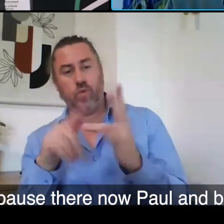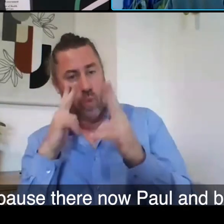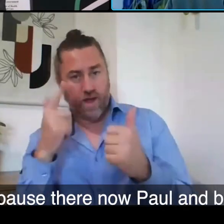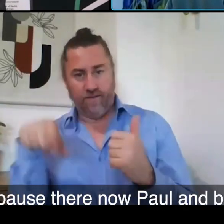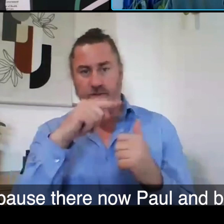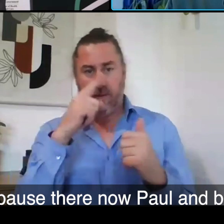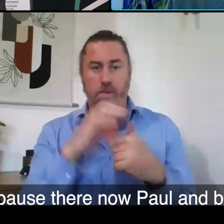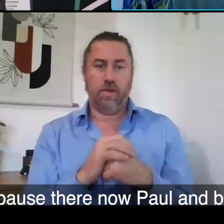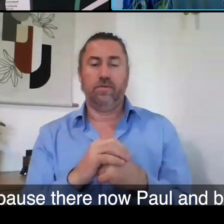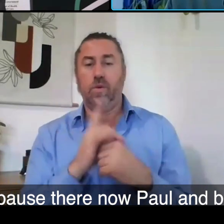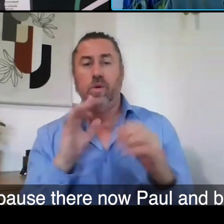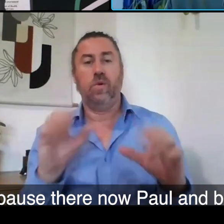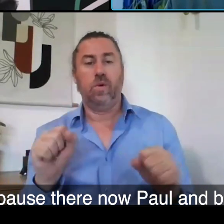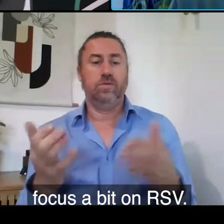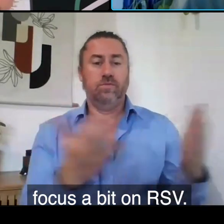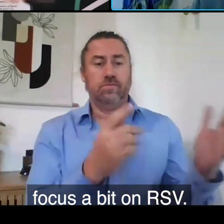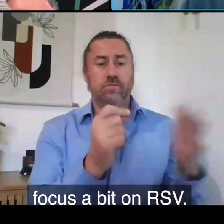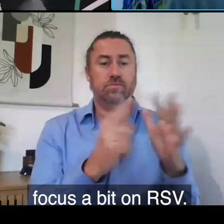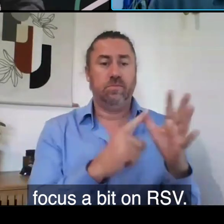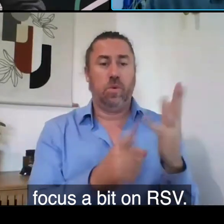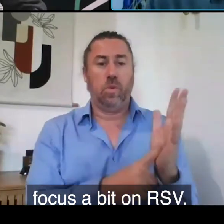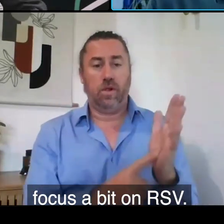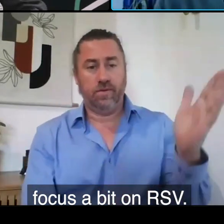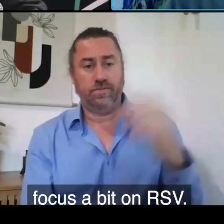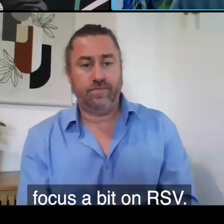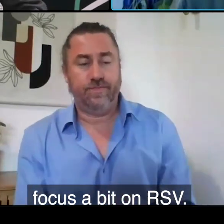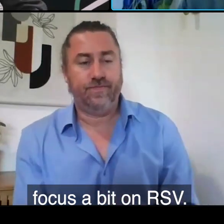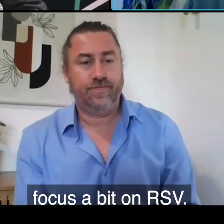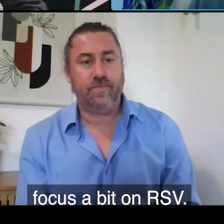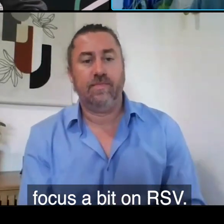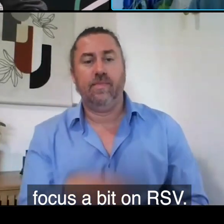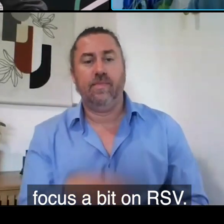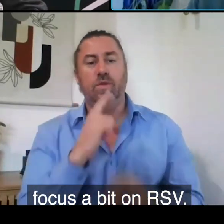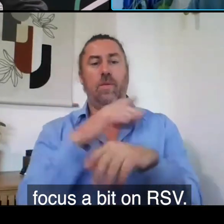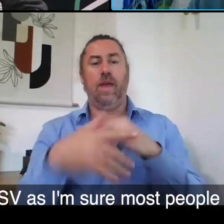So I think I'll pause there now, Paul, and back to you to focus a bit on RSV.